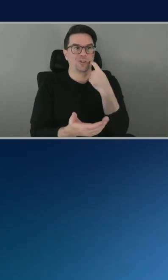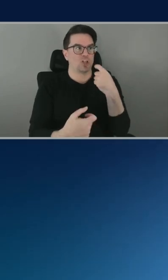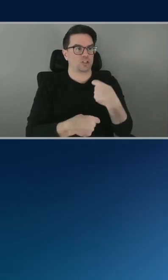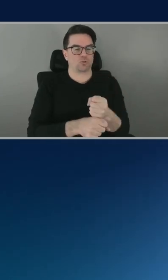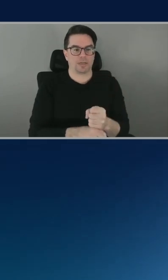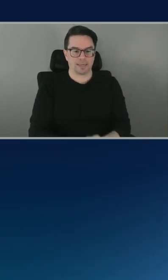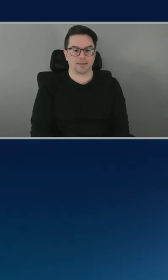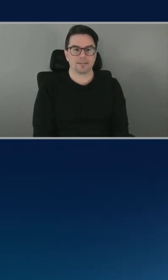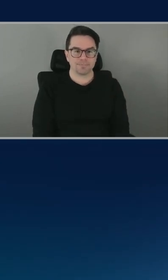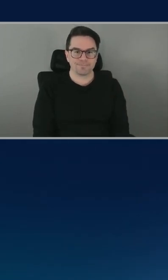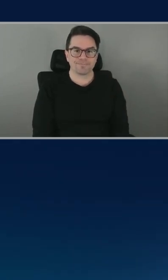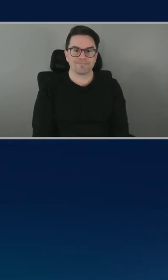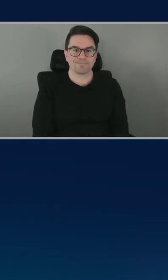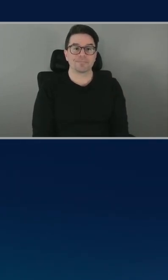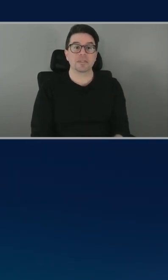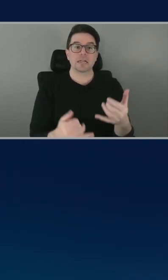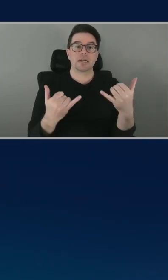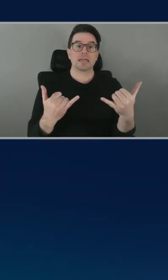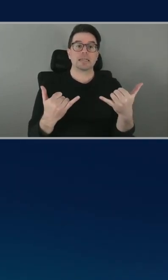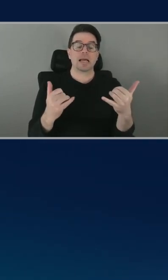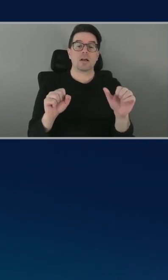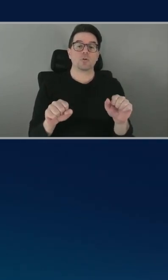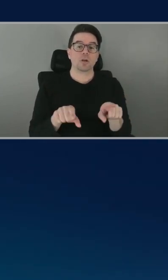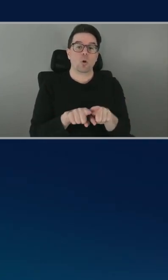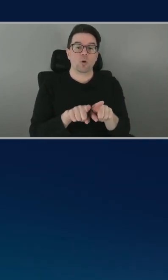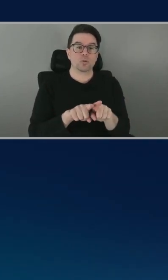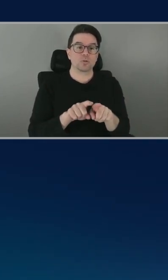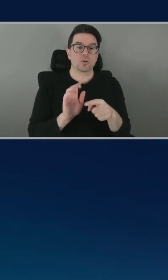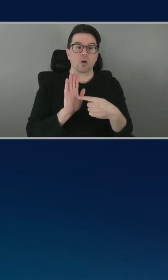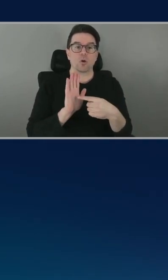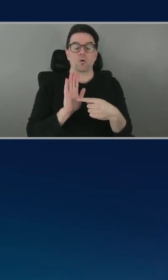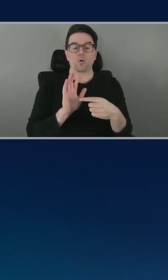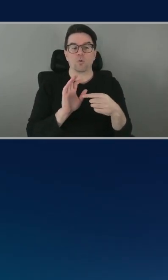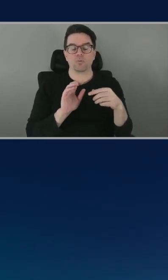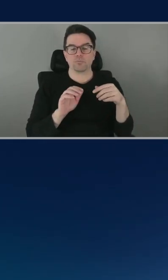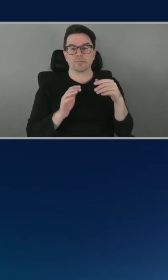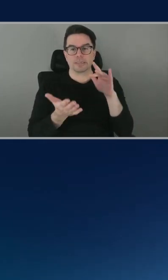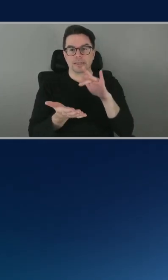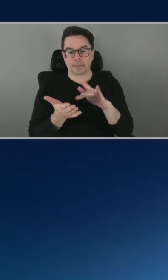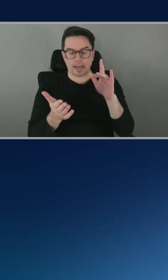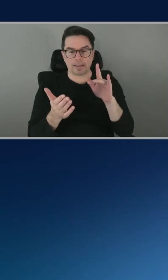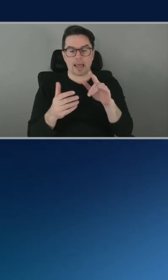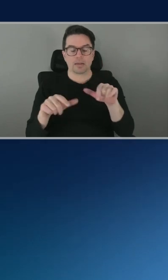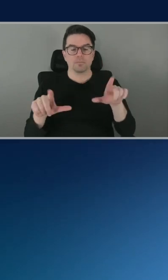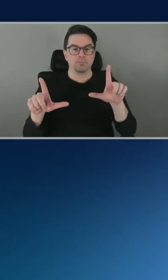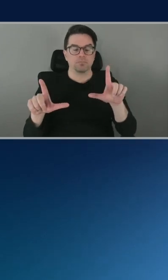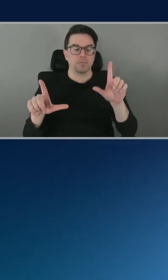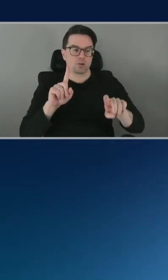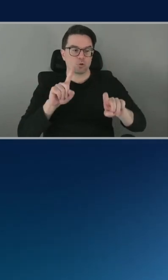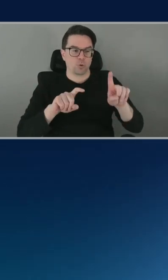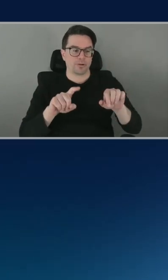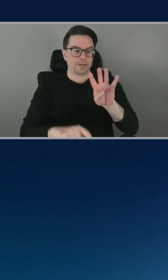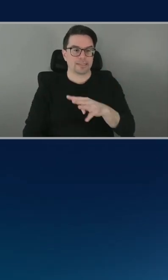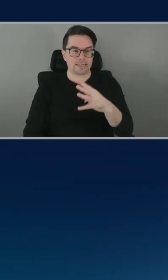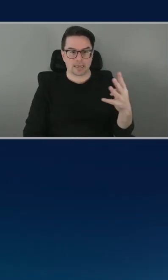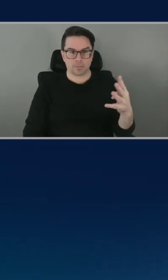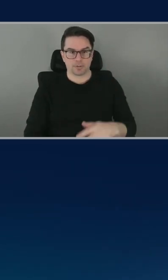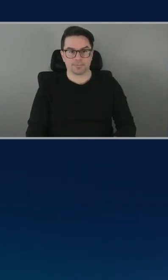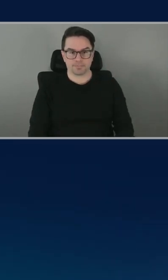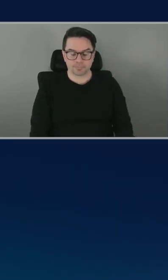right, and now you can actually also go and click on that and query this table here. So you see